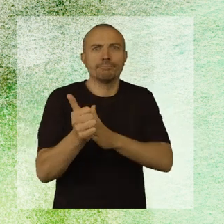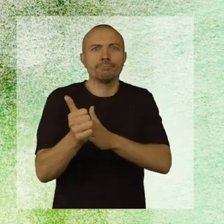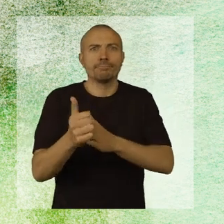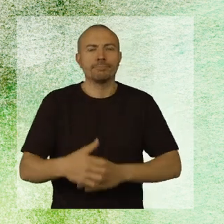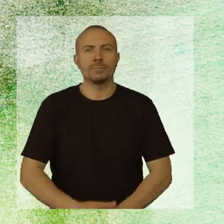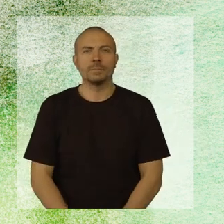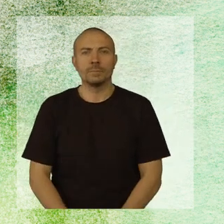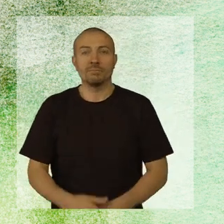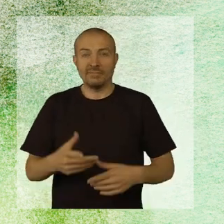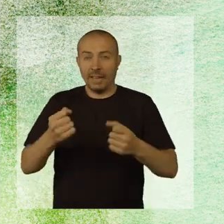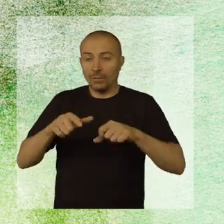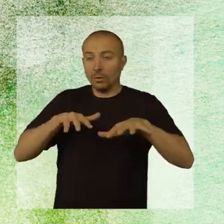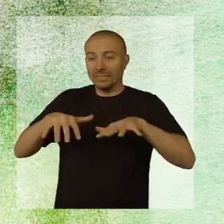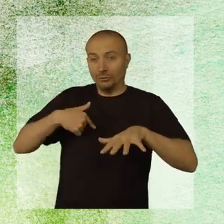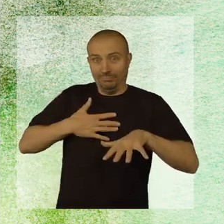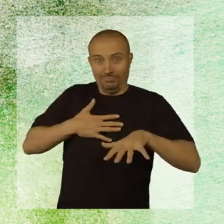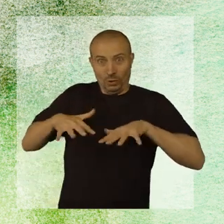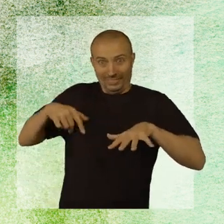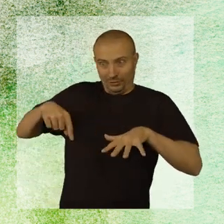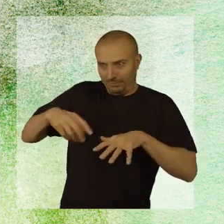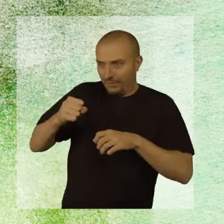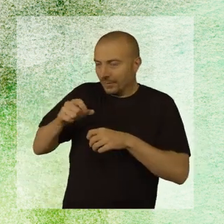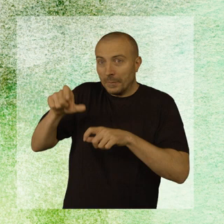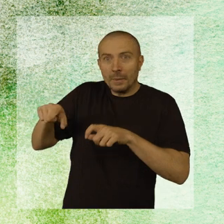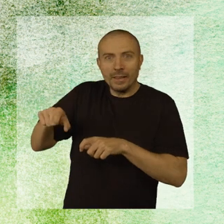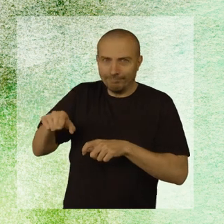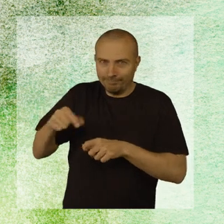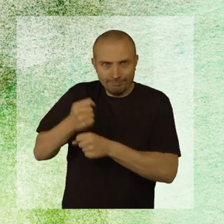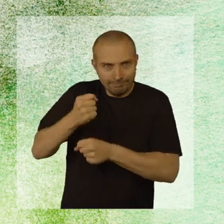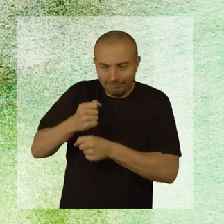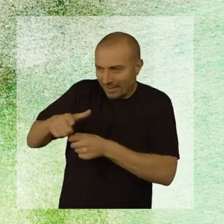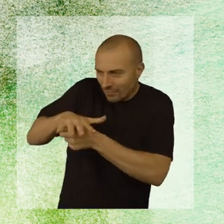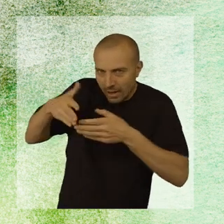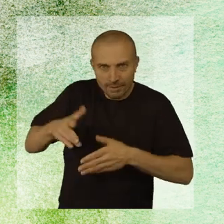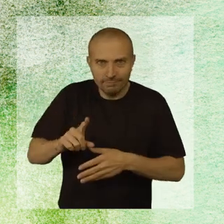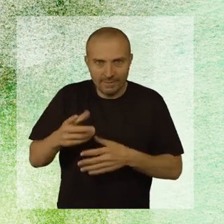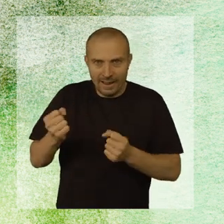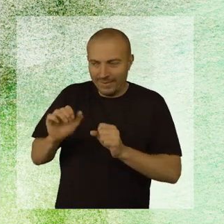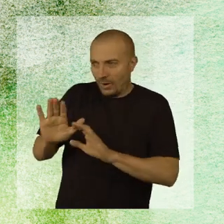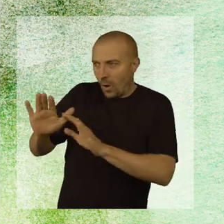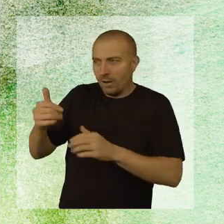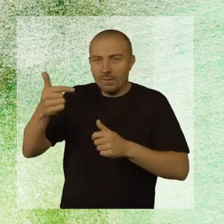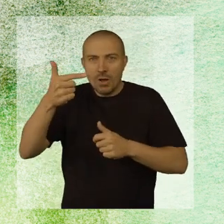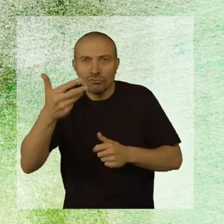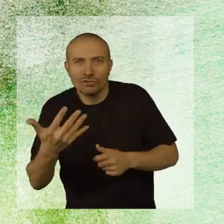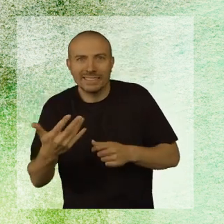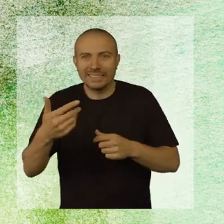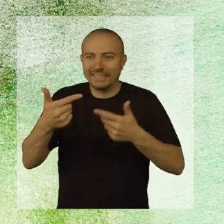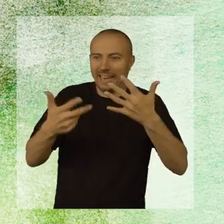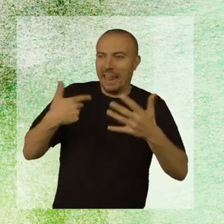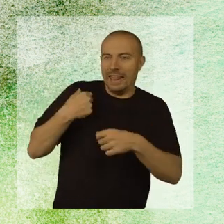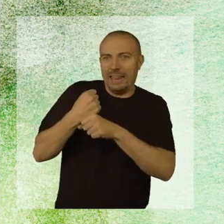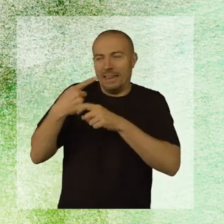the ground. In our even in our organization, there is not enough people working in this area because